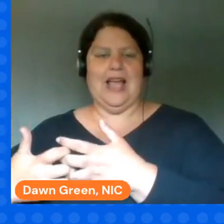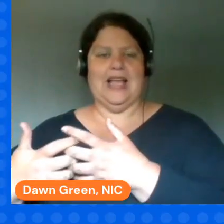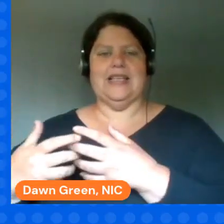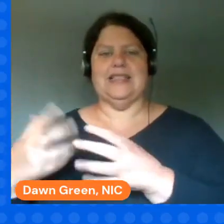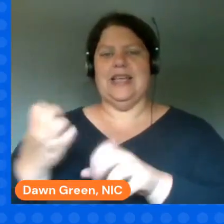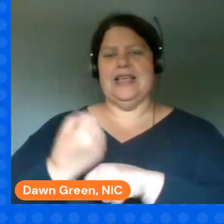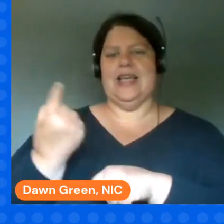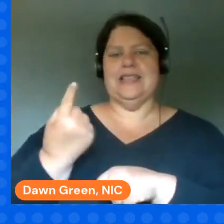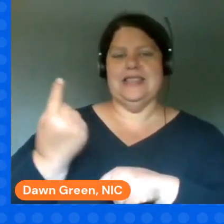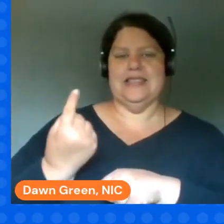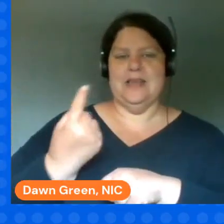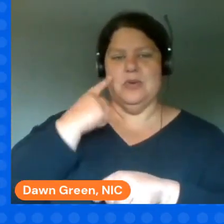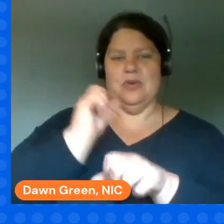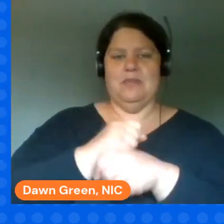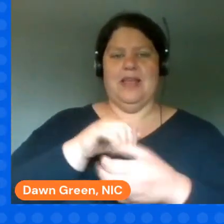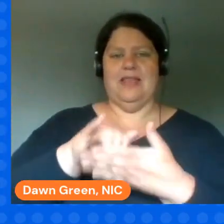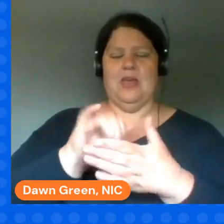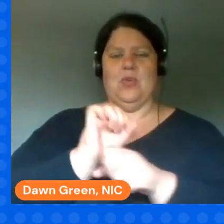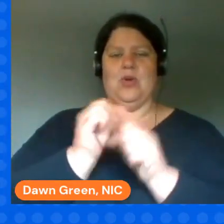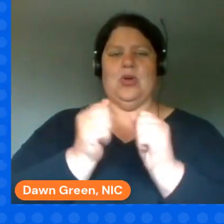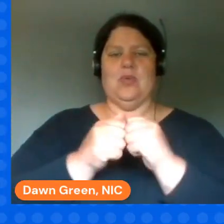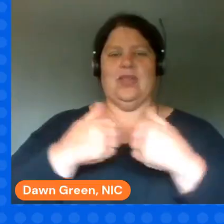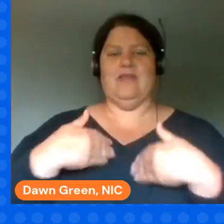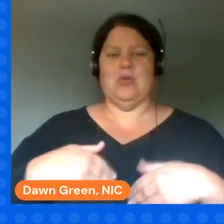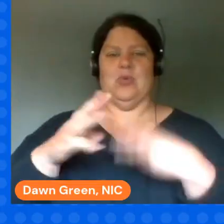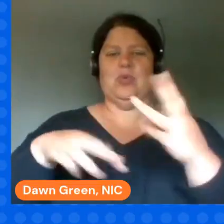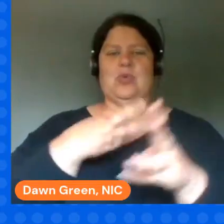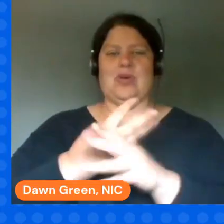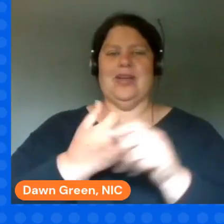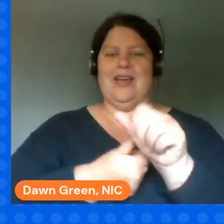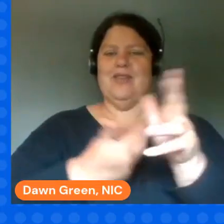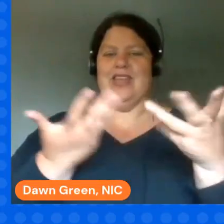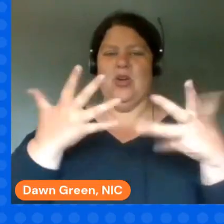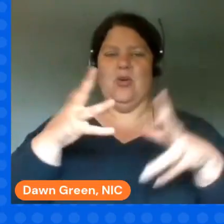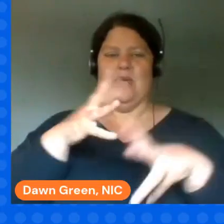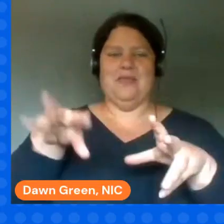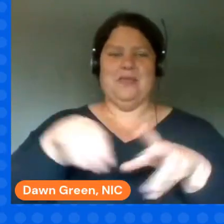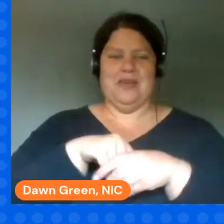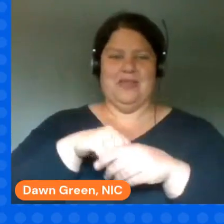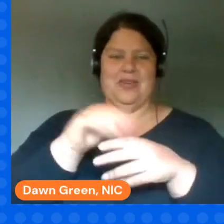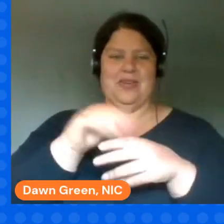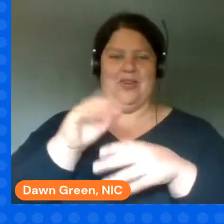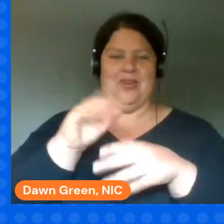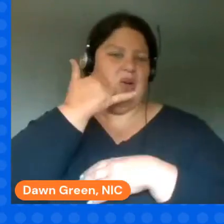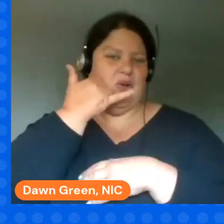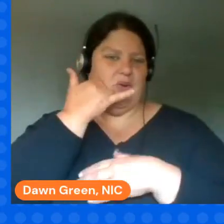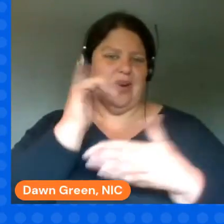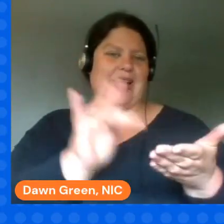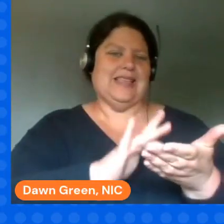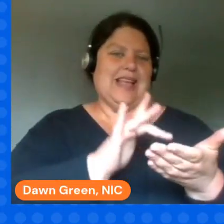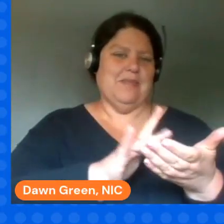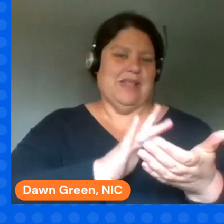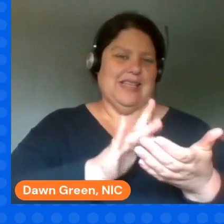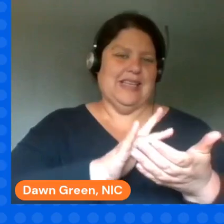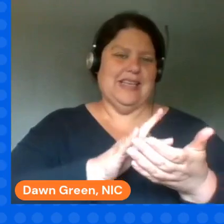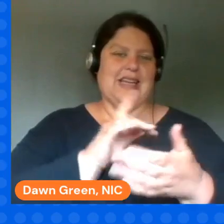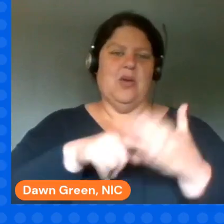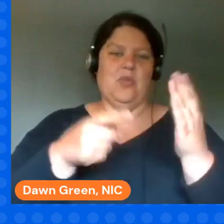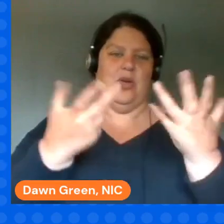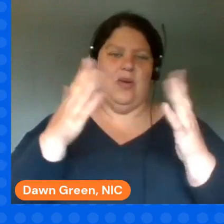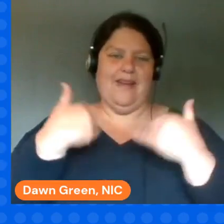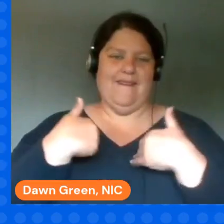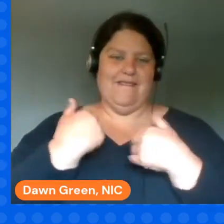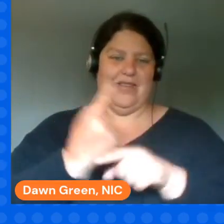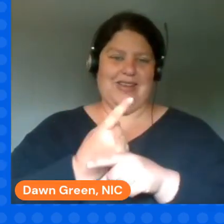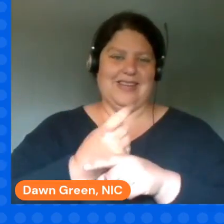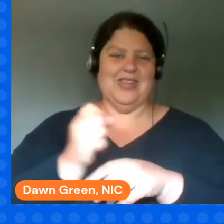the physical world. Like everything is already embedded into your phone or tablet or what you already have, right? So this